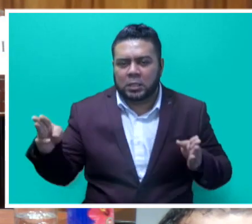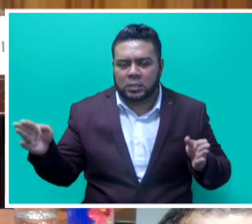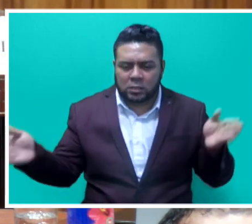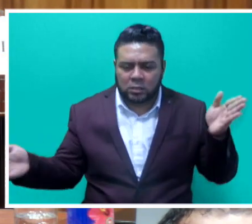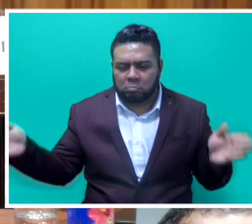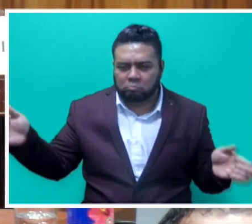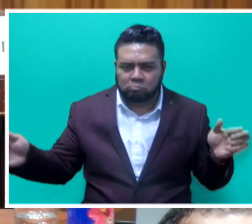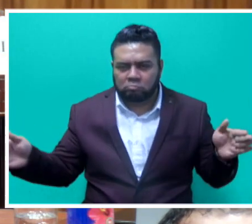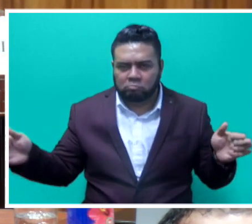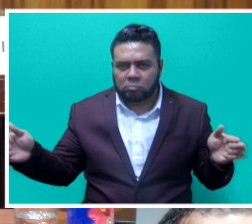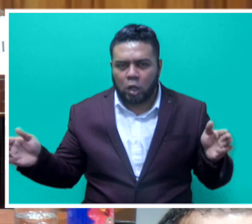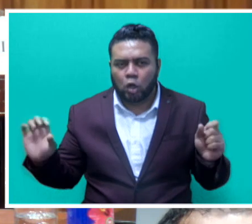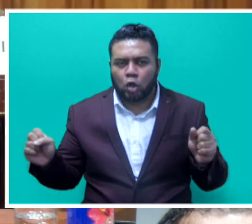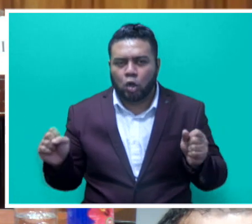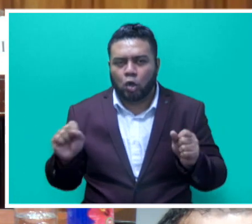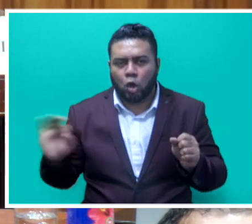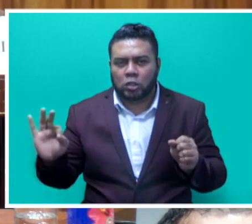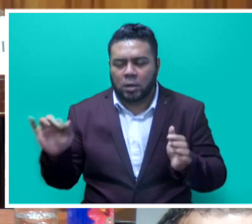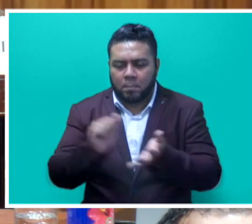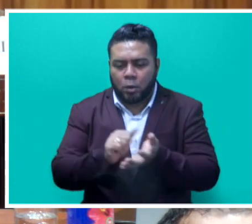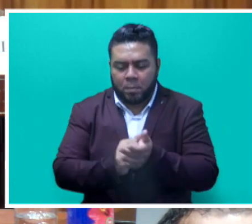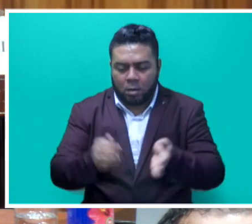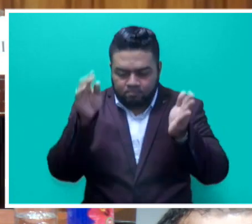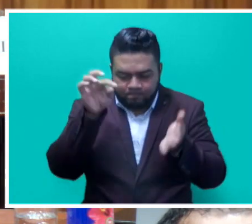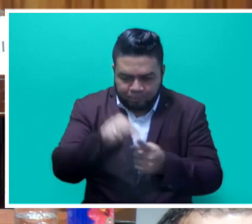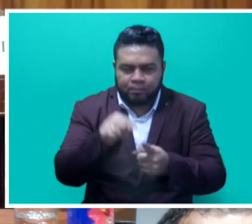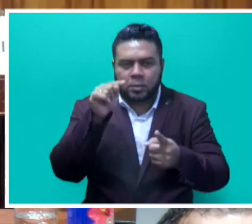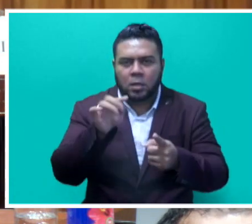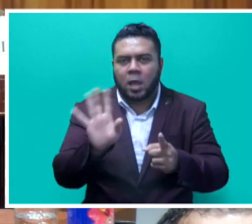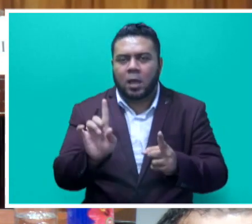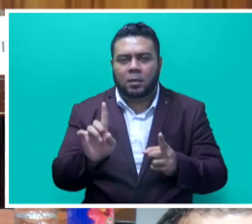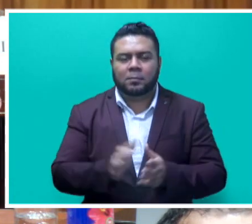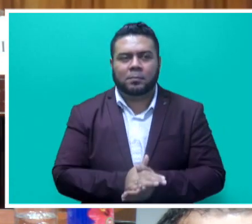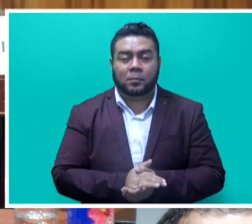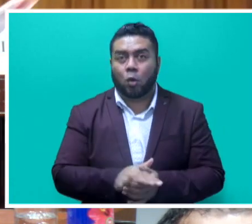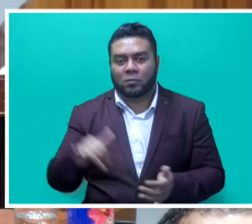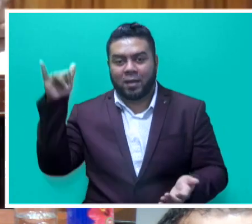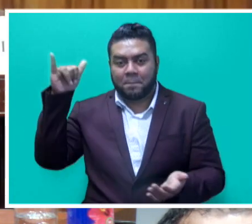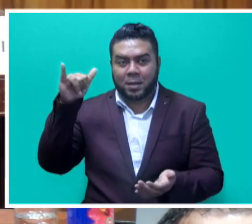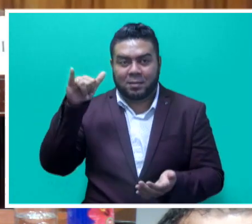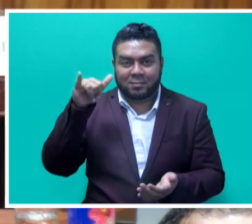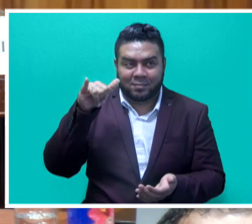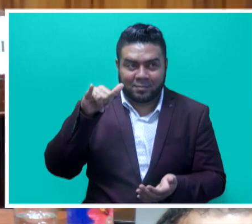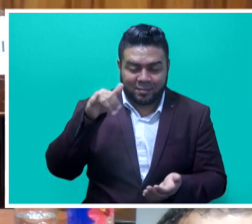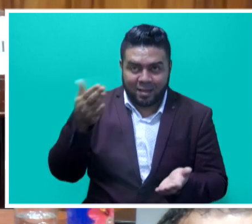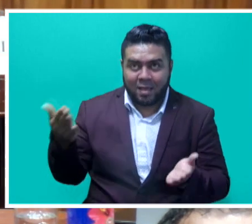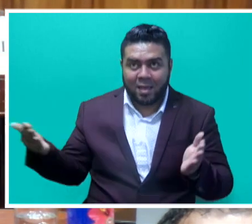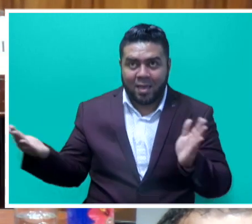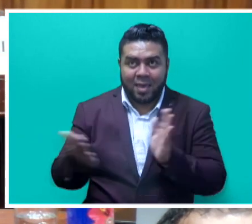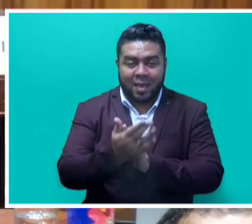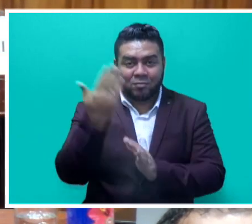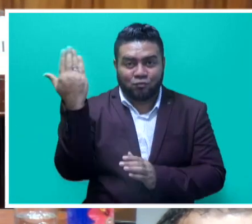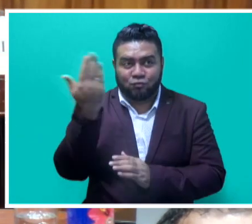off the actual position on the ground. Or if airplanes enter Fiji's